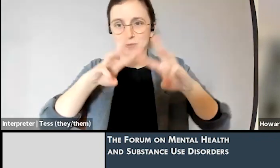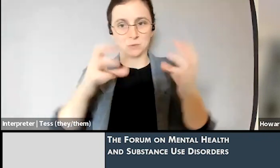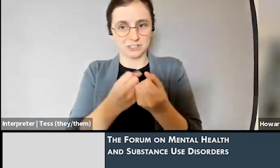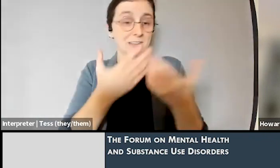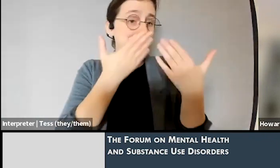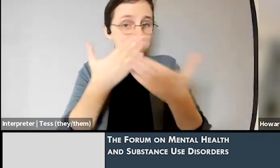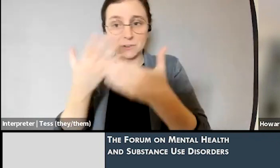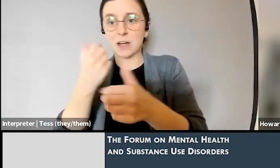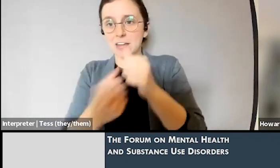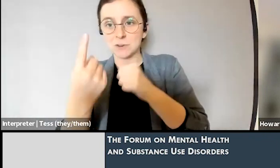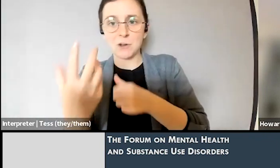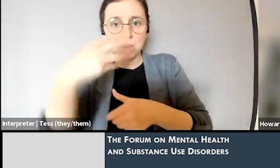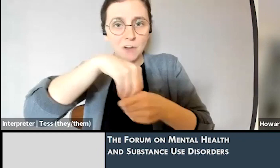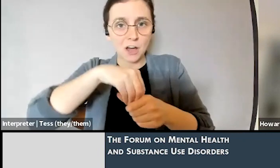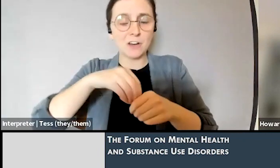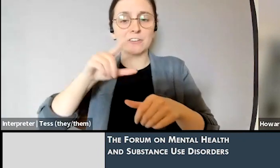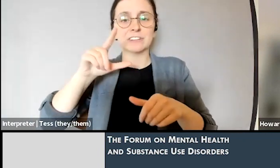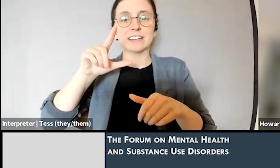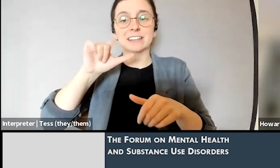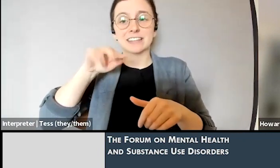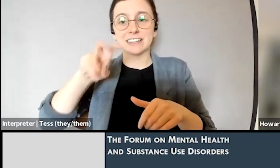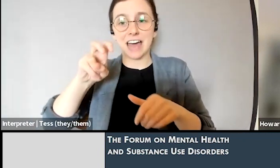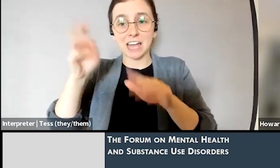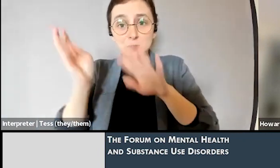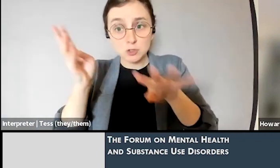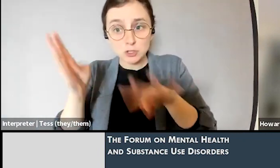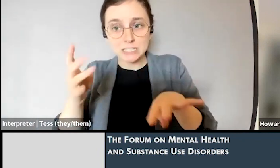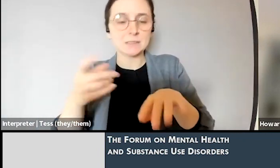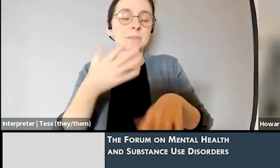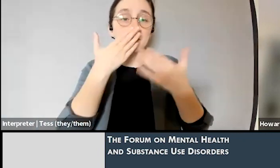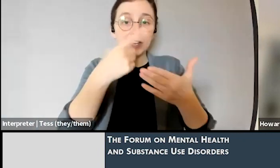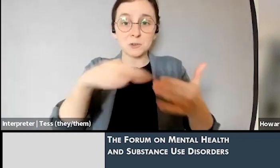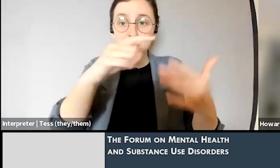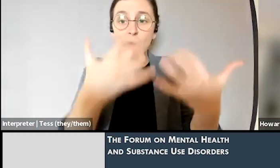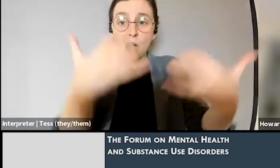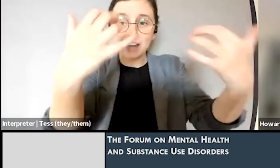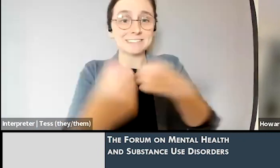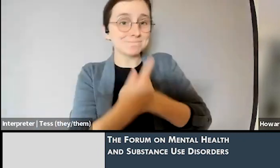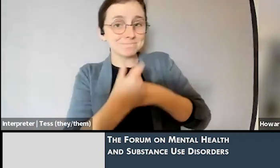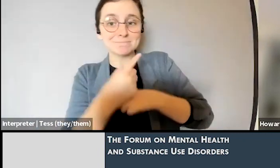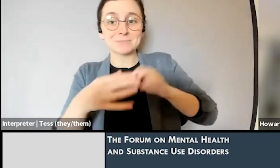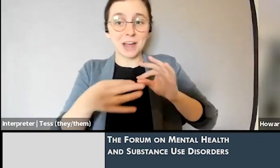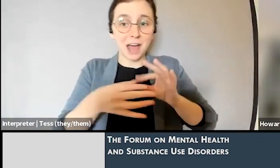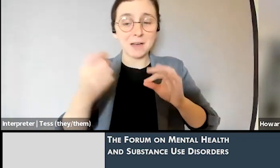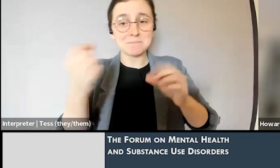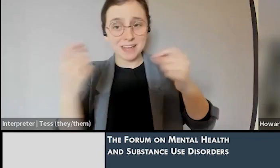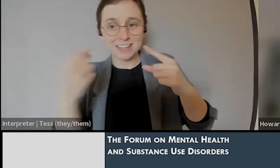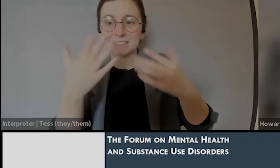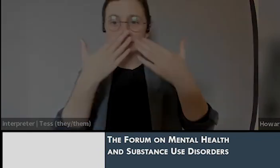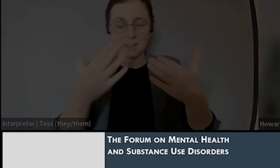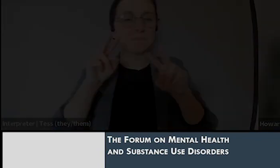live stream, sending us questions and comments, and we hope to see you on Monday. Thank you.